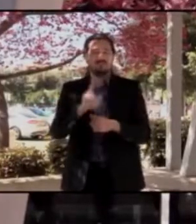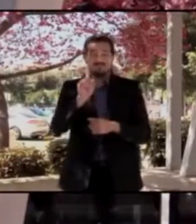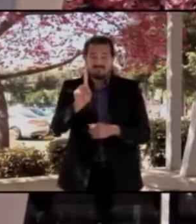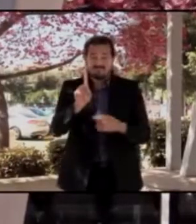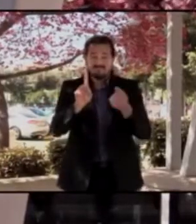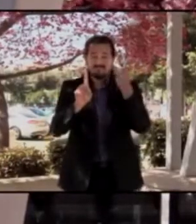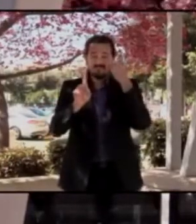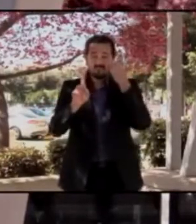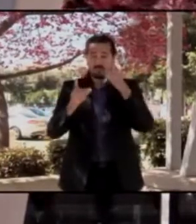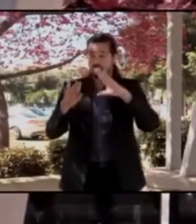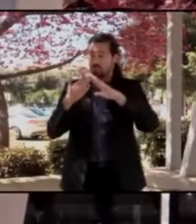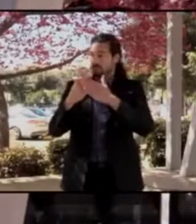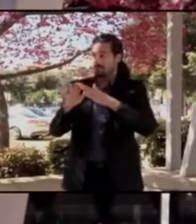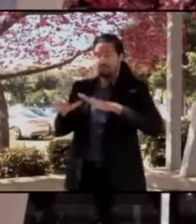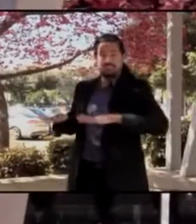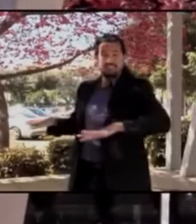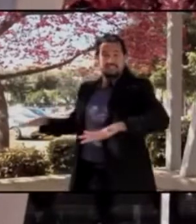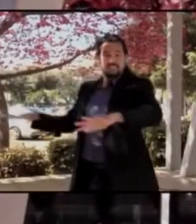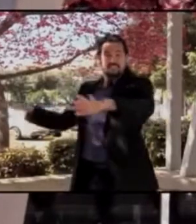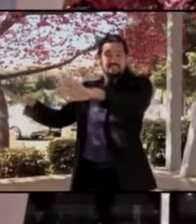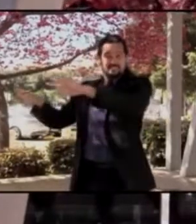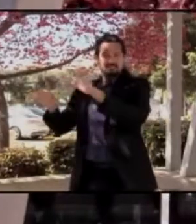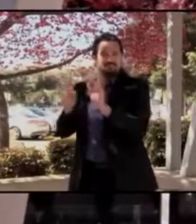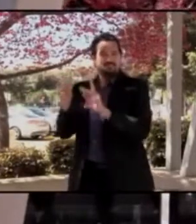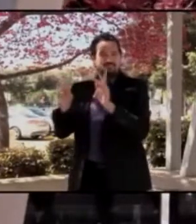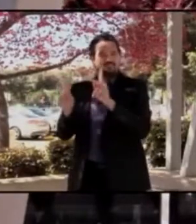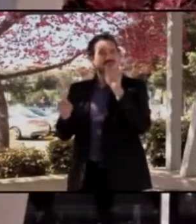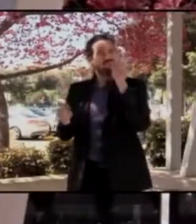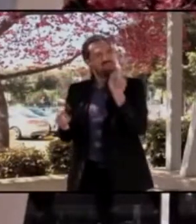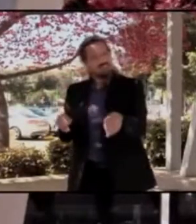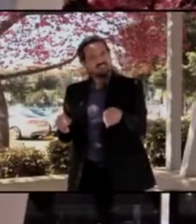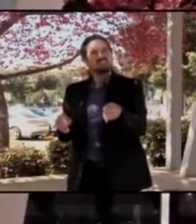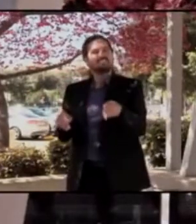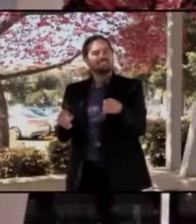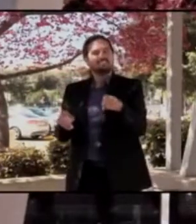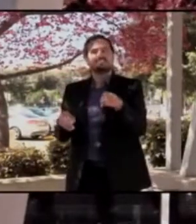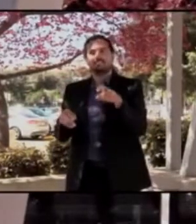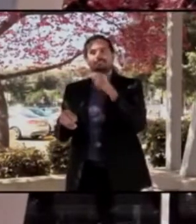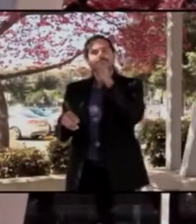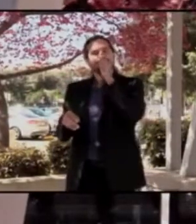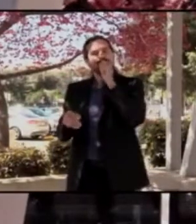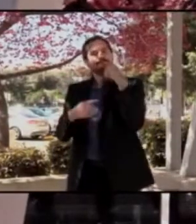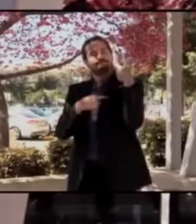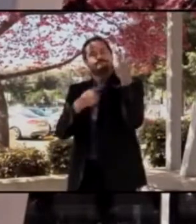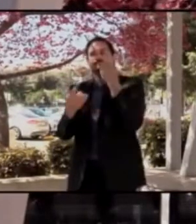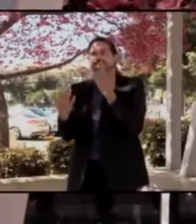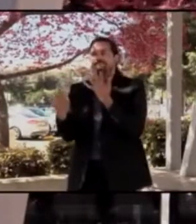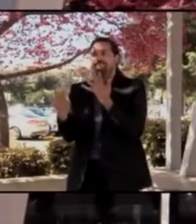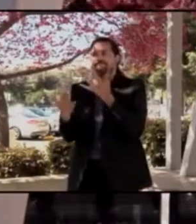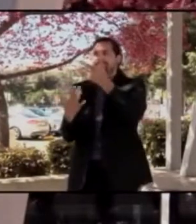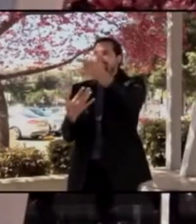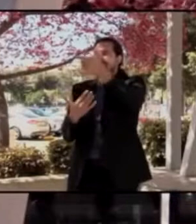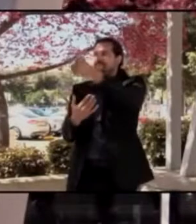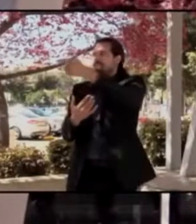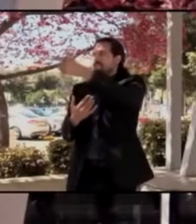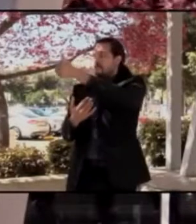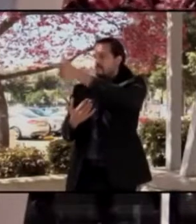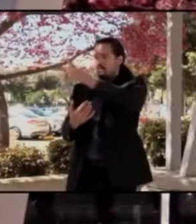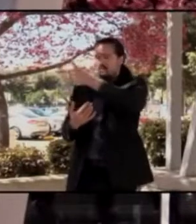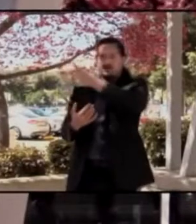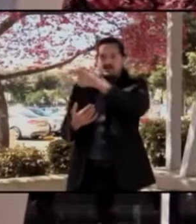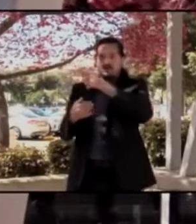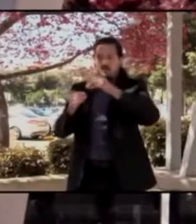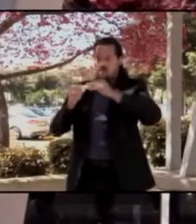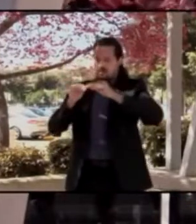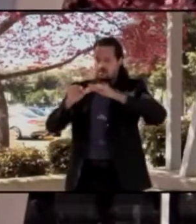their turn and have followed the directions and eligibility criteria as we have come a long way. We hope that we will be able